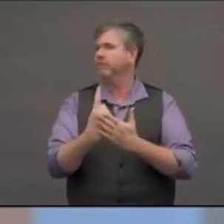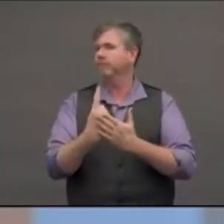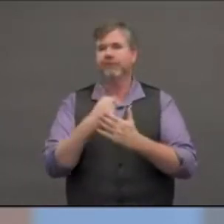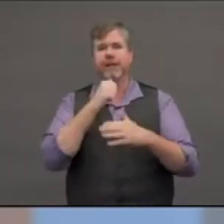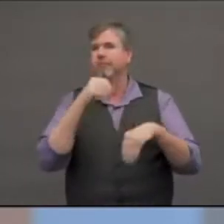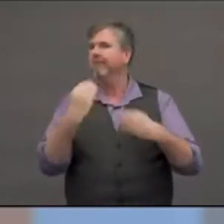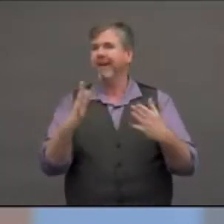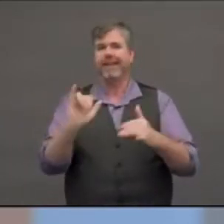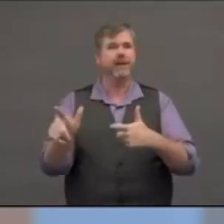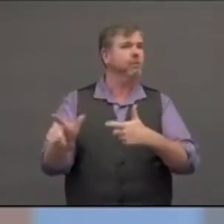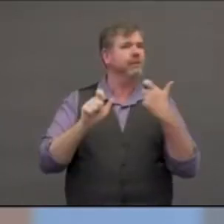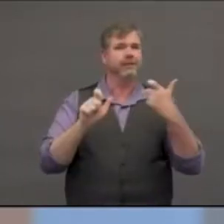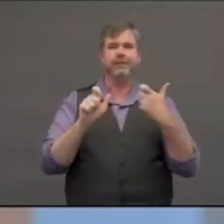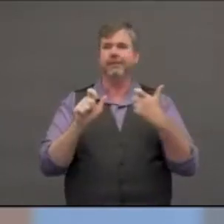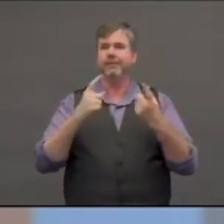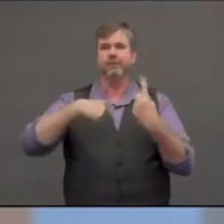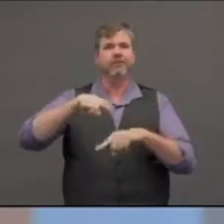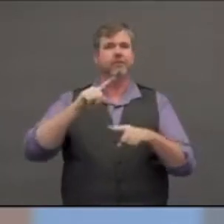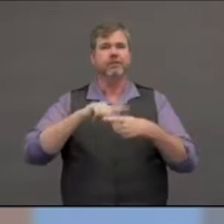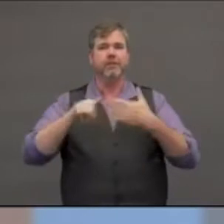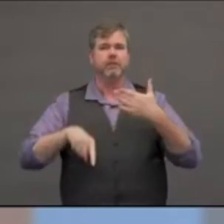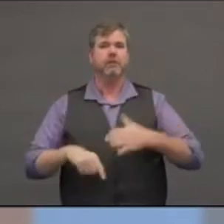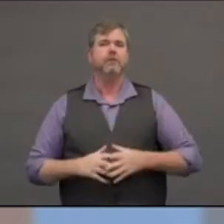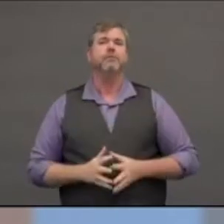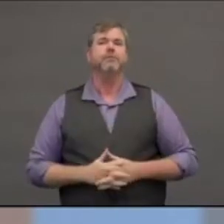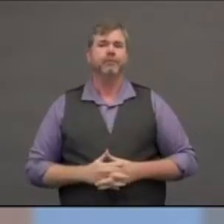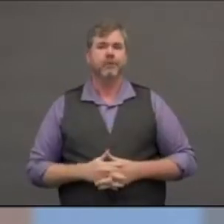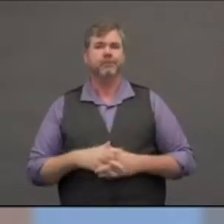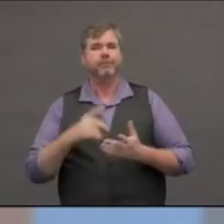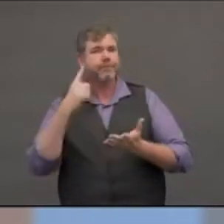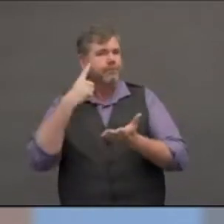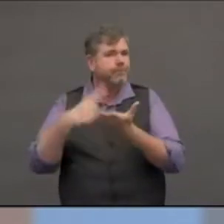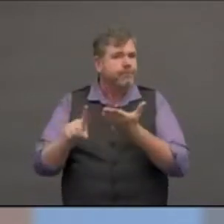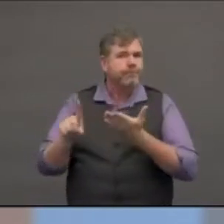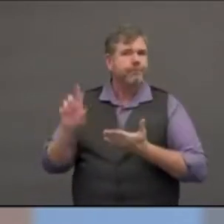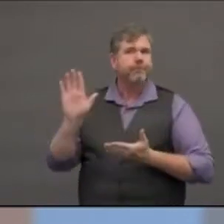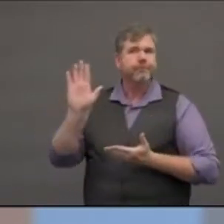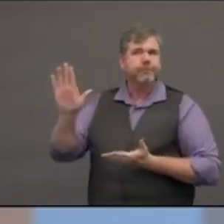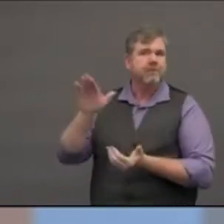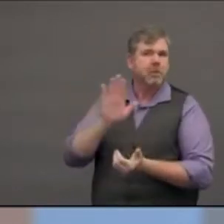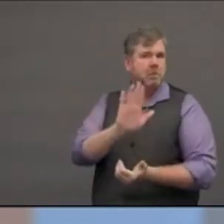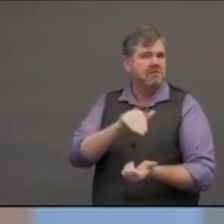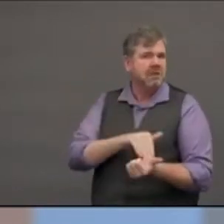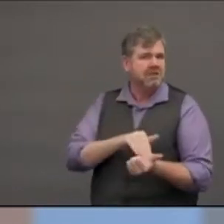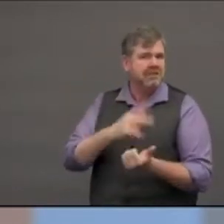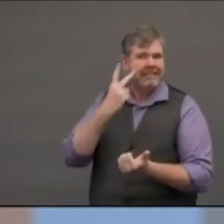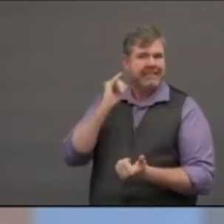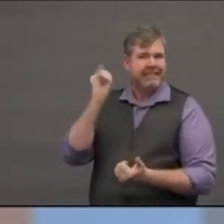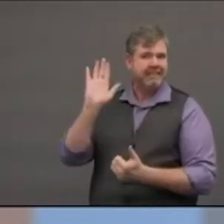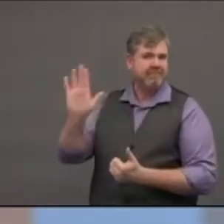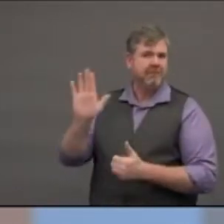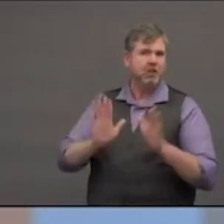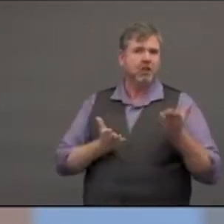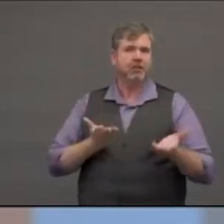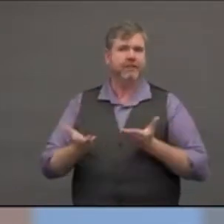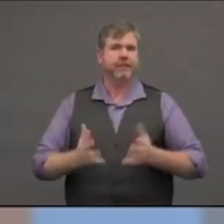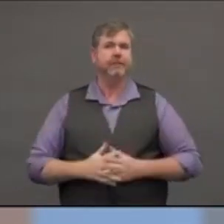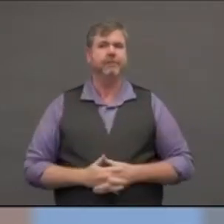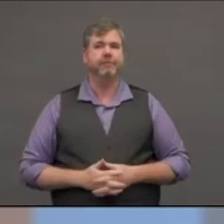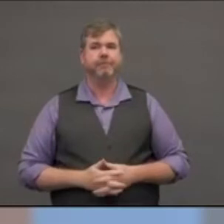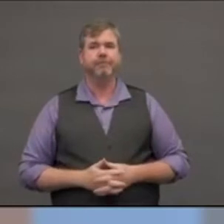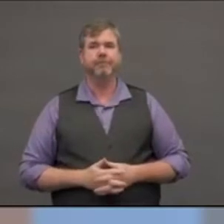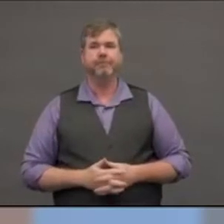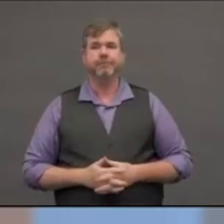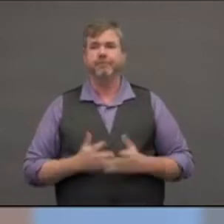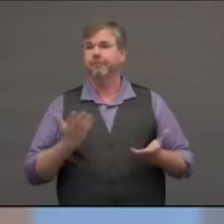contact your provider if you have them to see what kind of services they're providing the community at this time. There may be other labs and